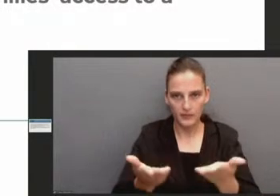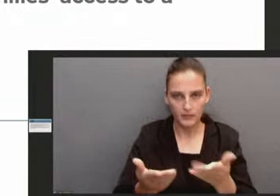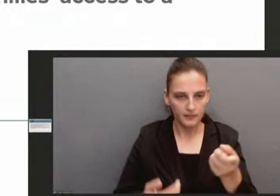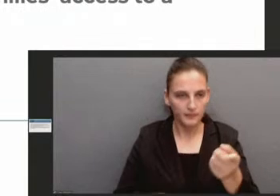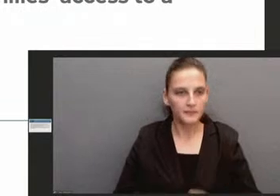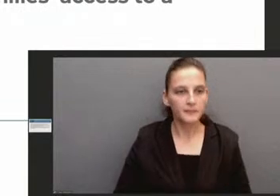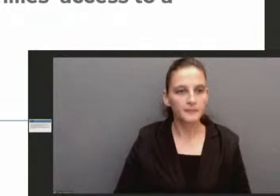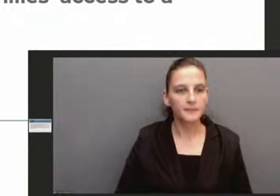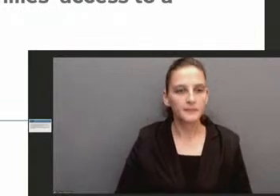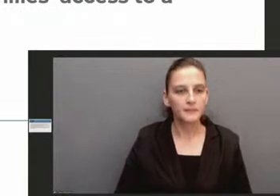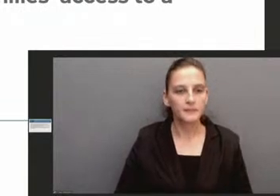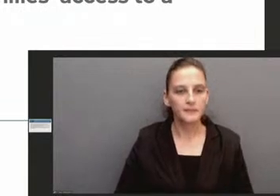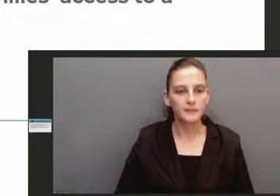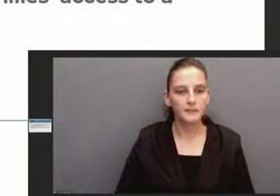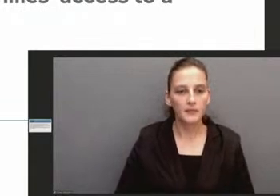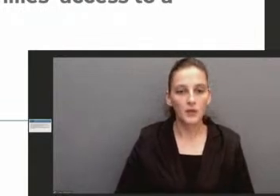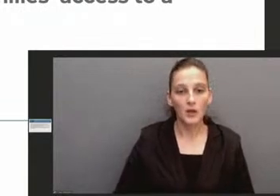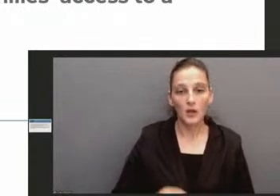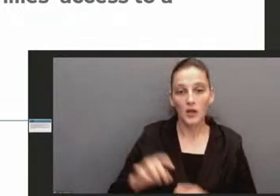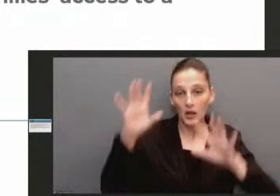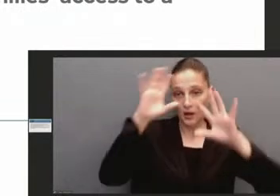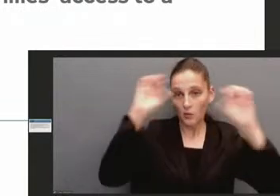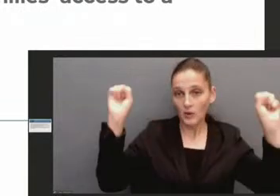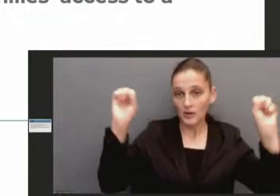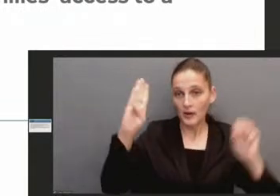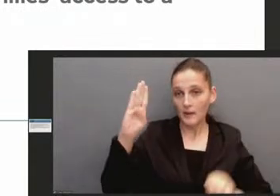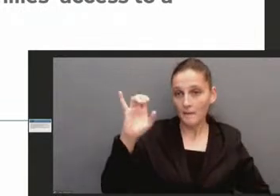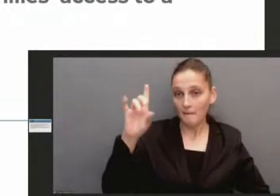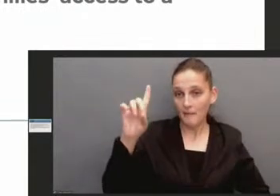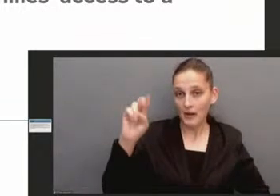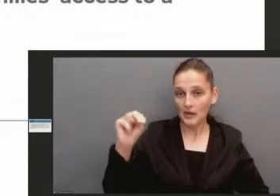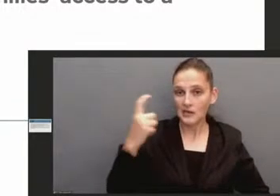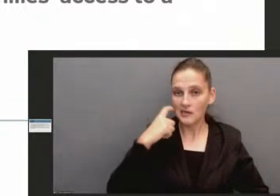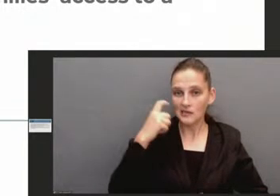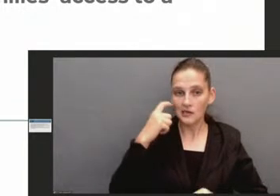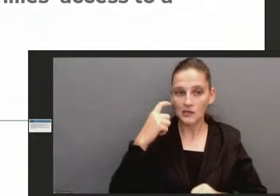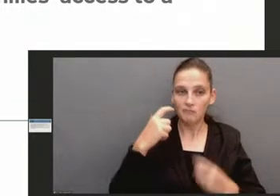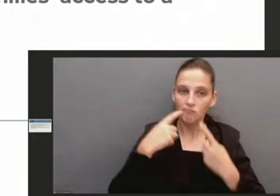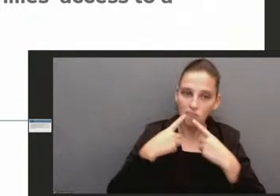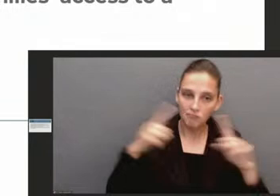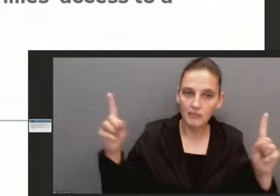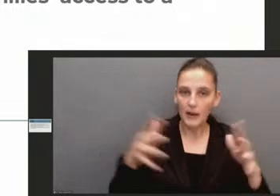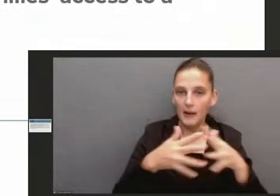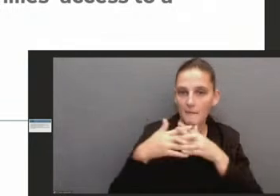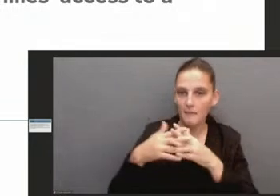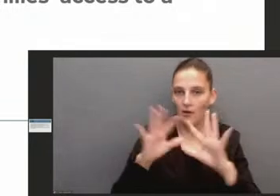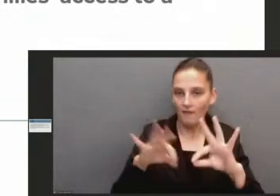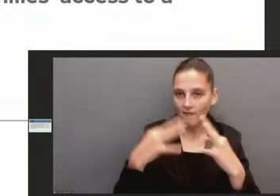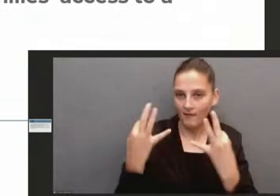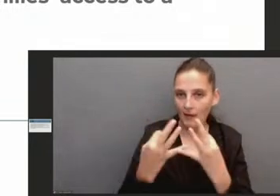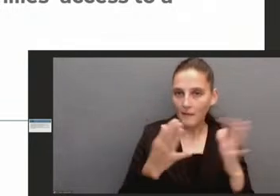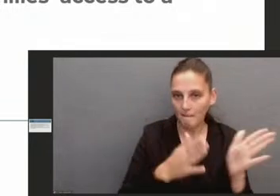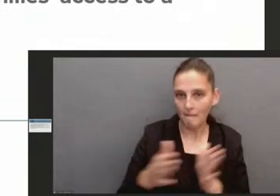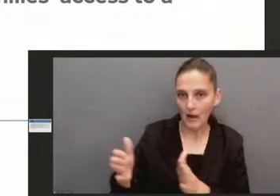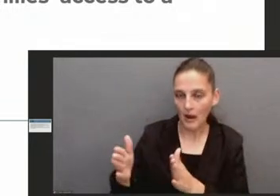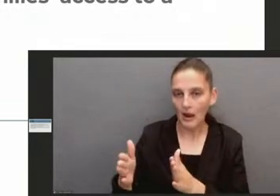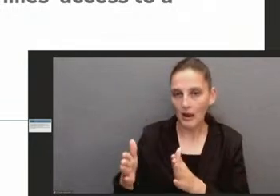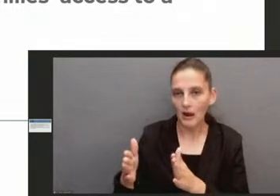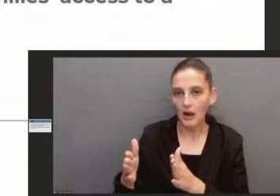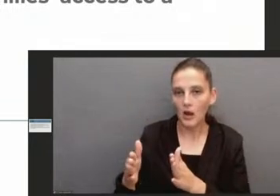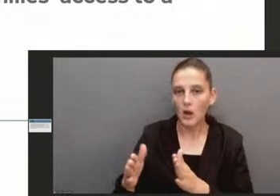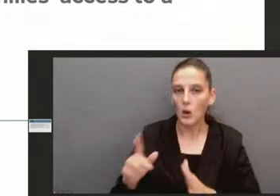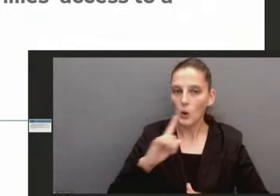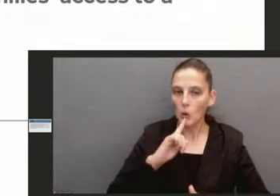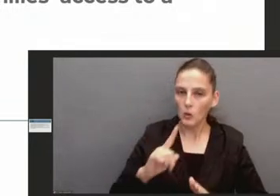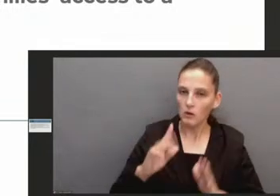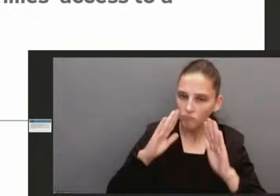really President Biden unveiled the American Families Plan to really invest in the